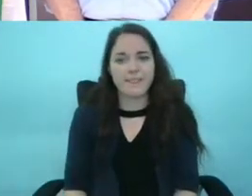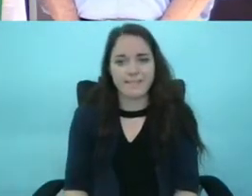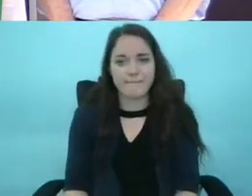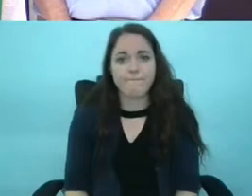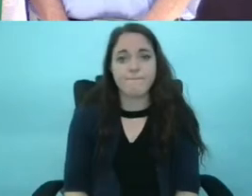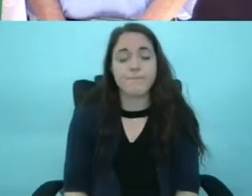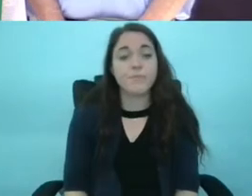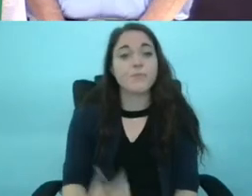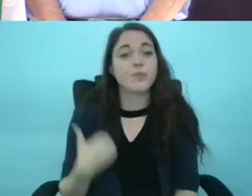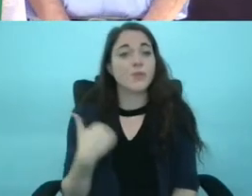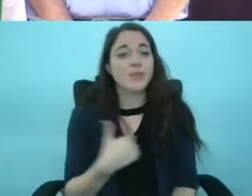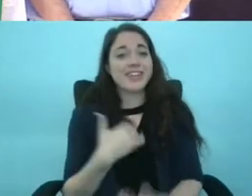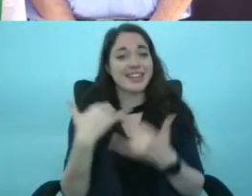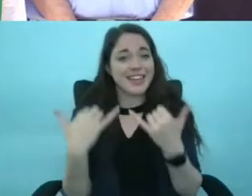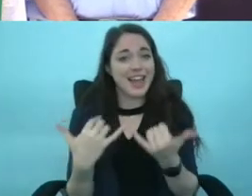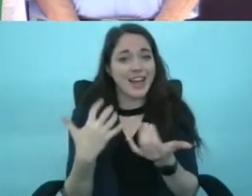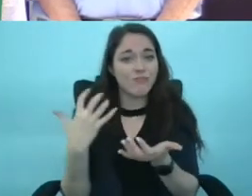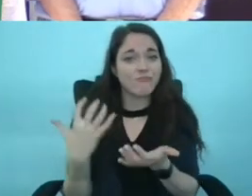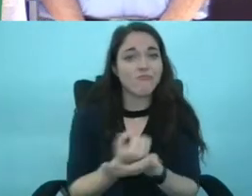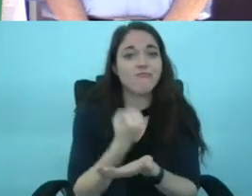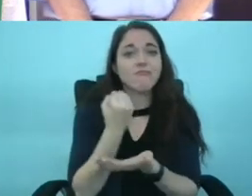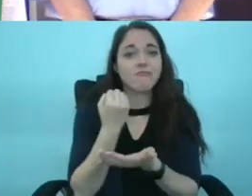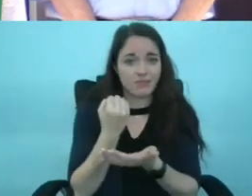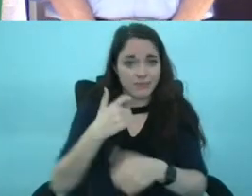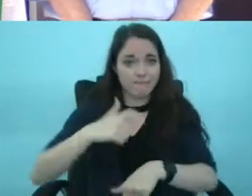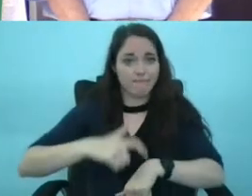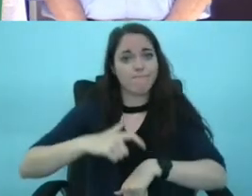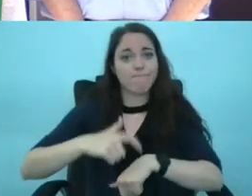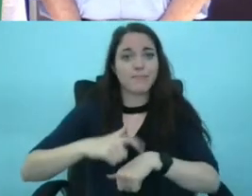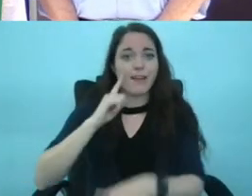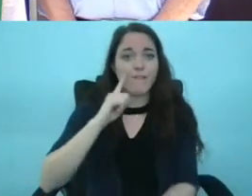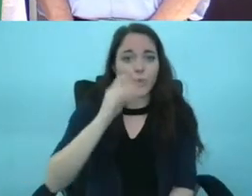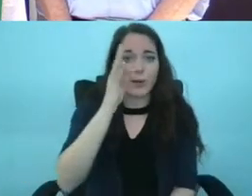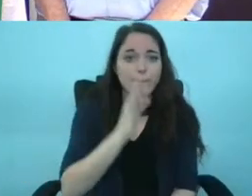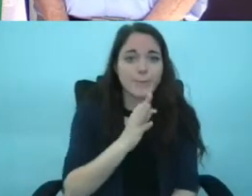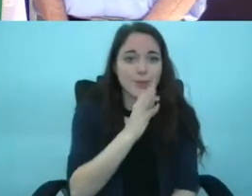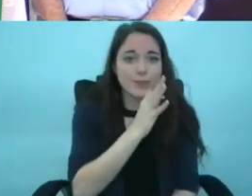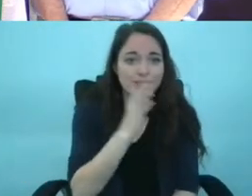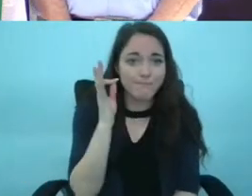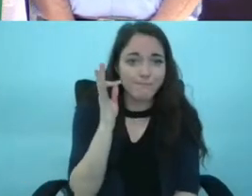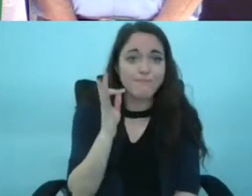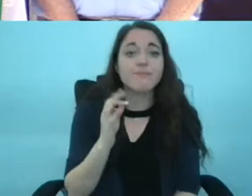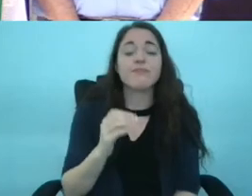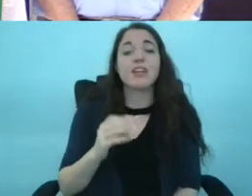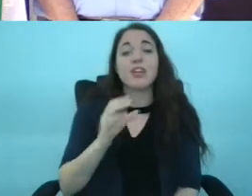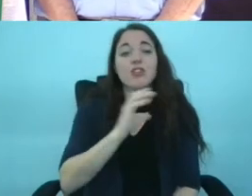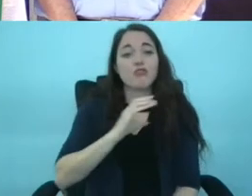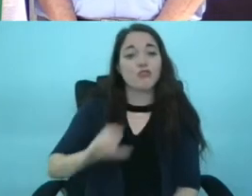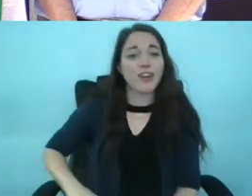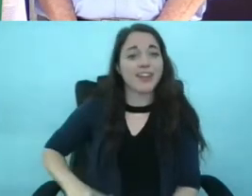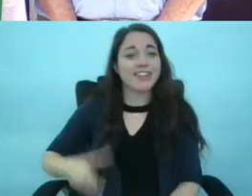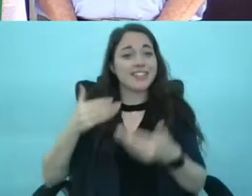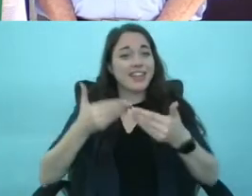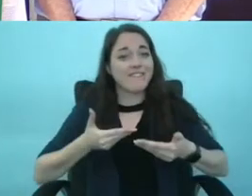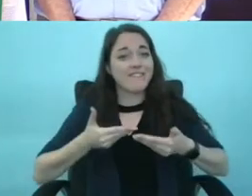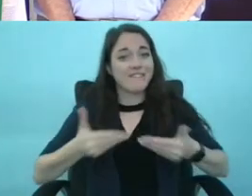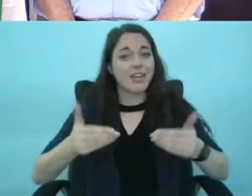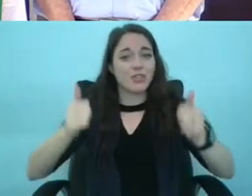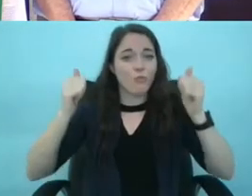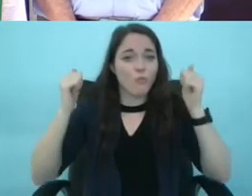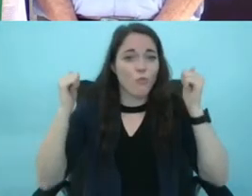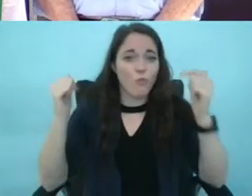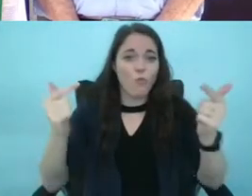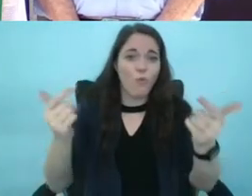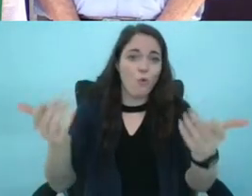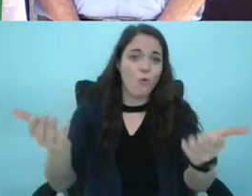As we come to this point in our service, we come to the communion table, and Christ invites all of us to come. Christ said